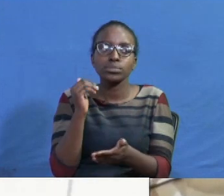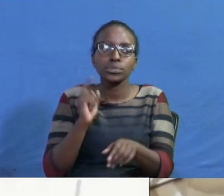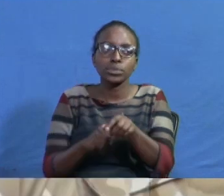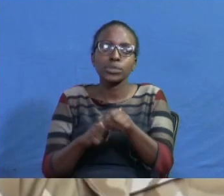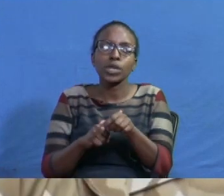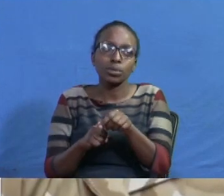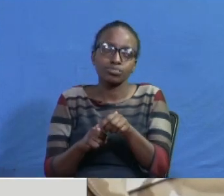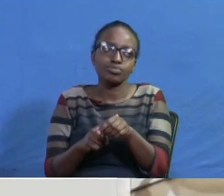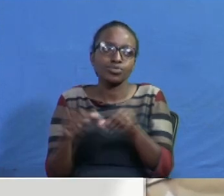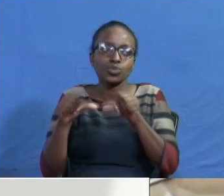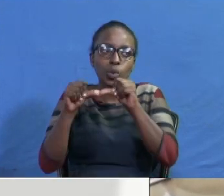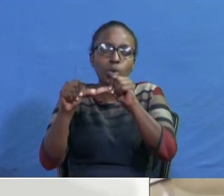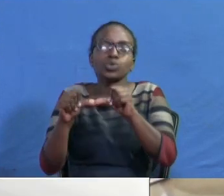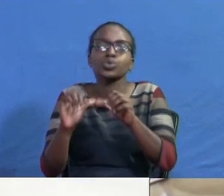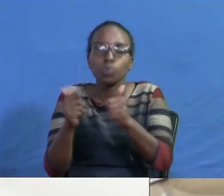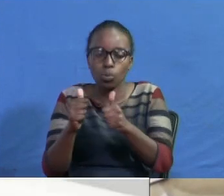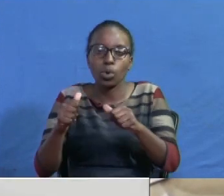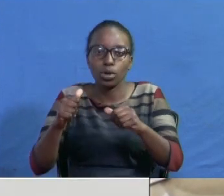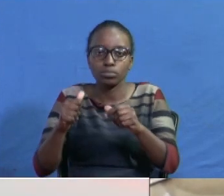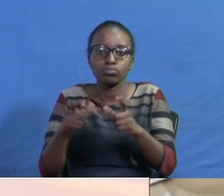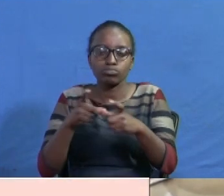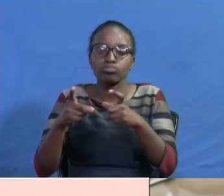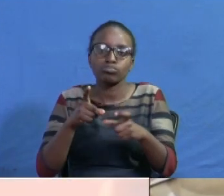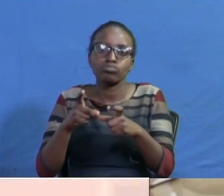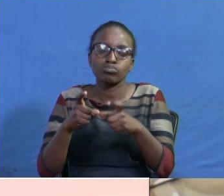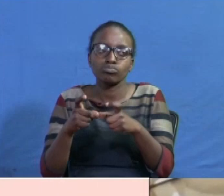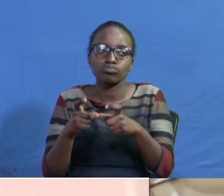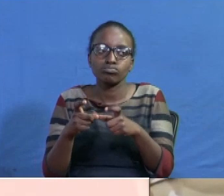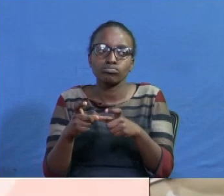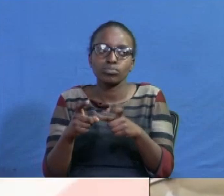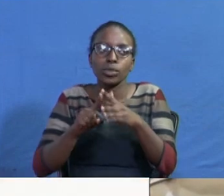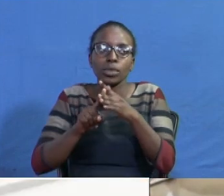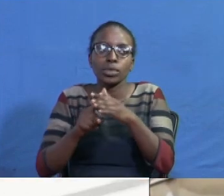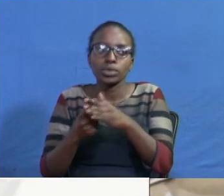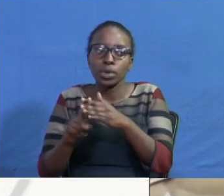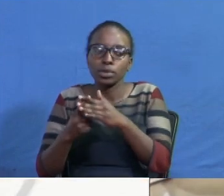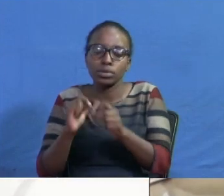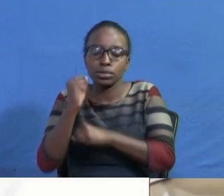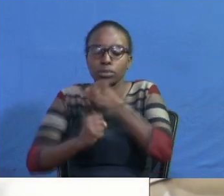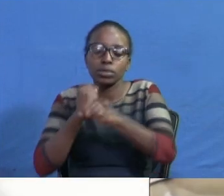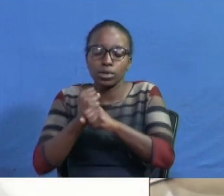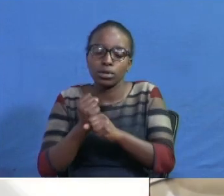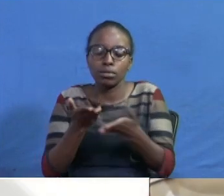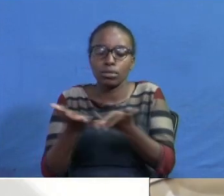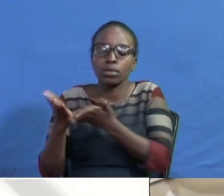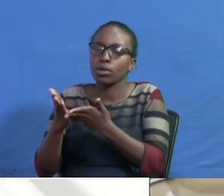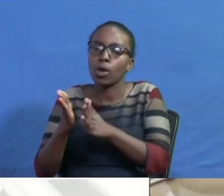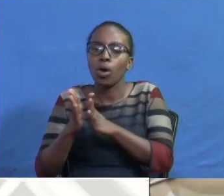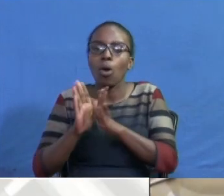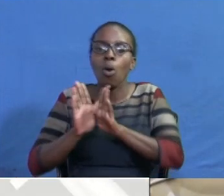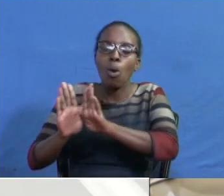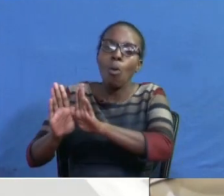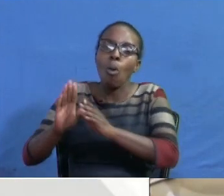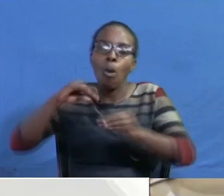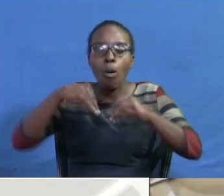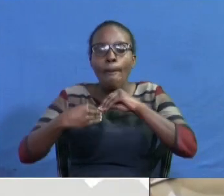hiyo mwanzo wa mwaka huu, na tuliweza kufaulu kuondoa fisi wengi, lakini